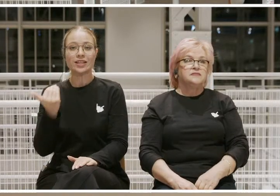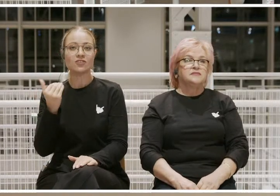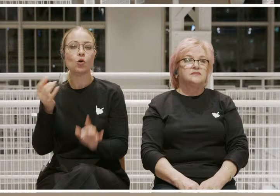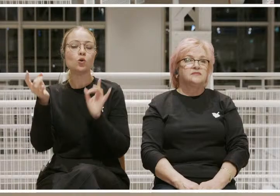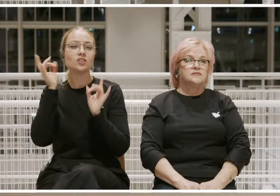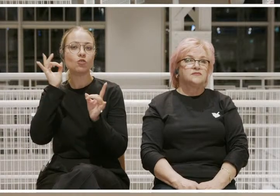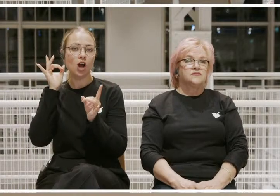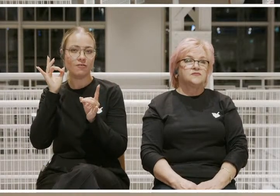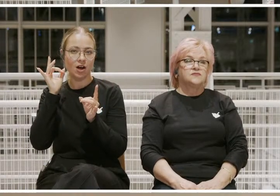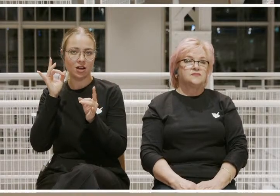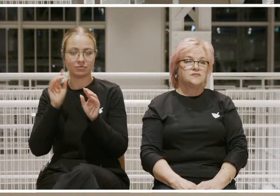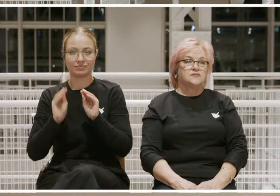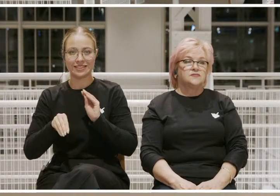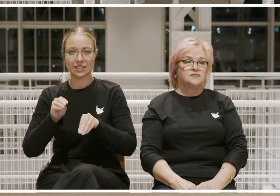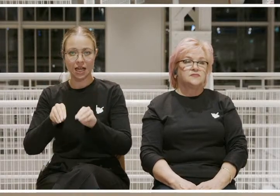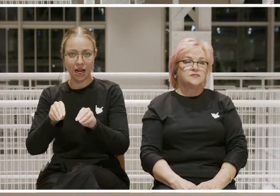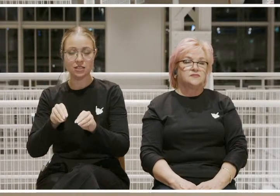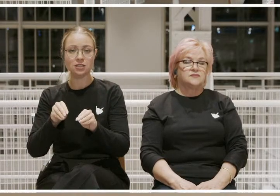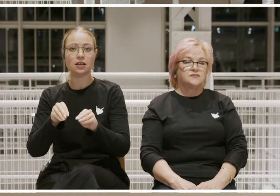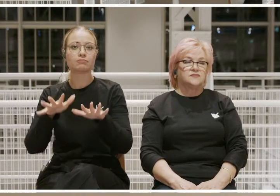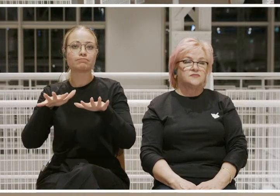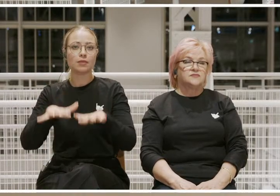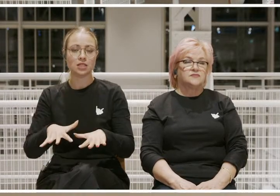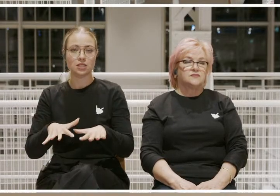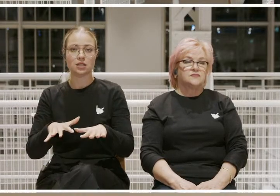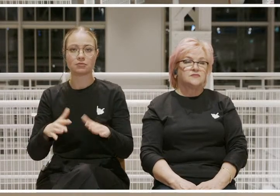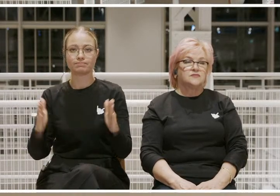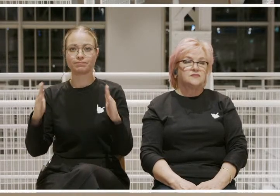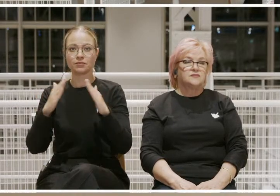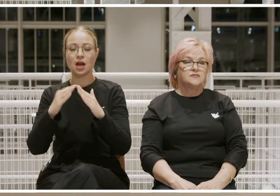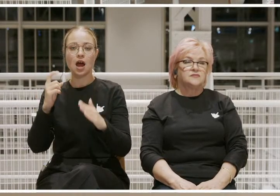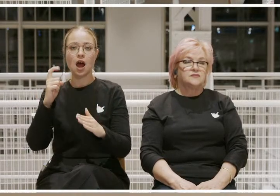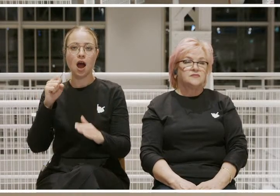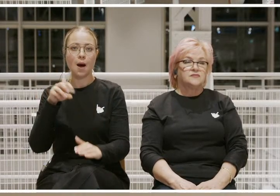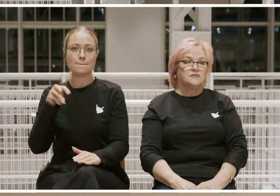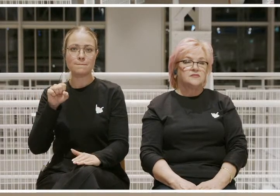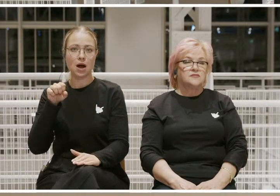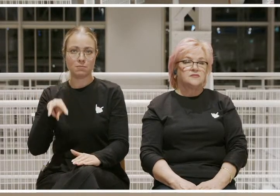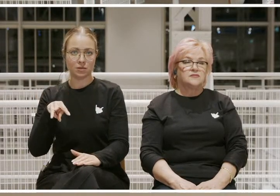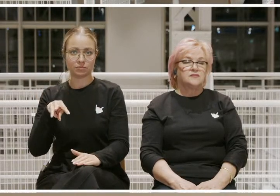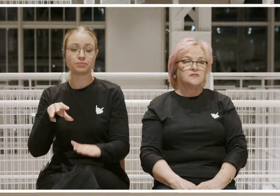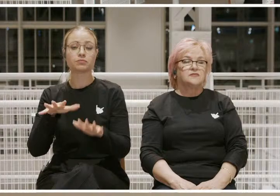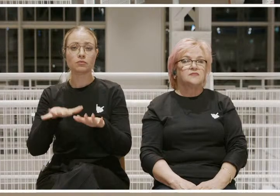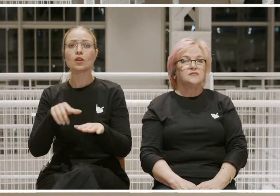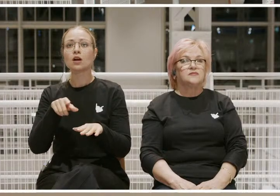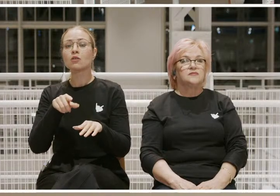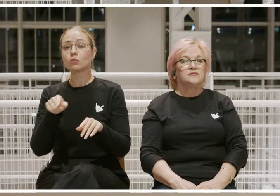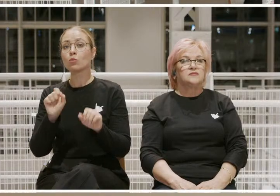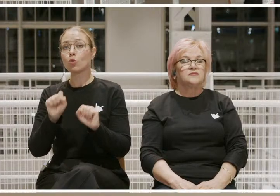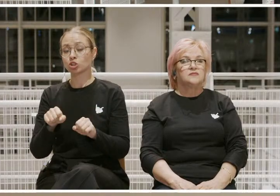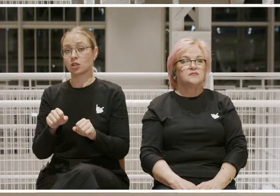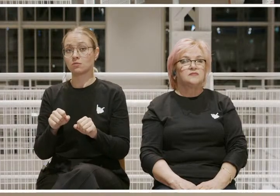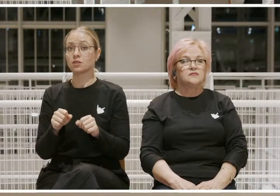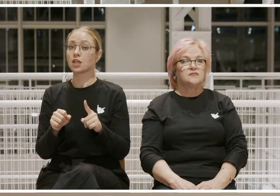have the chance to experience the same work in a form of concert in another